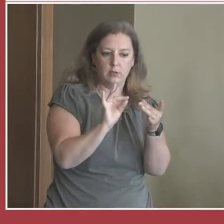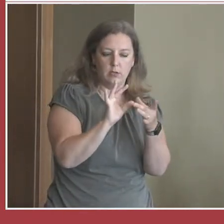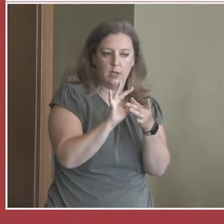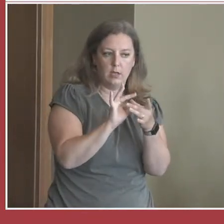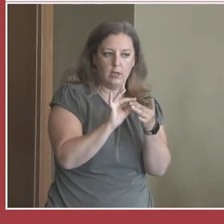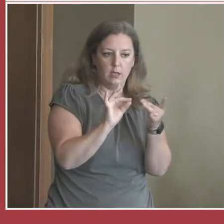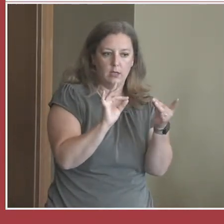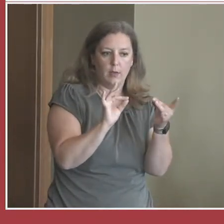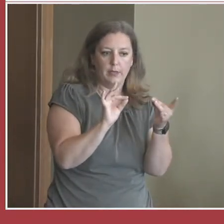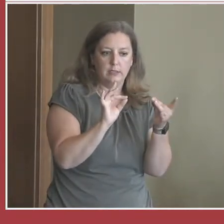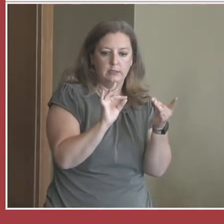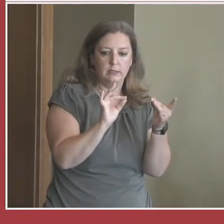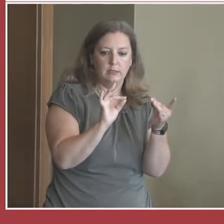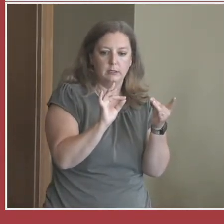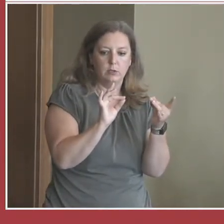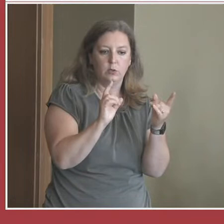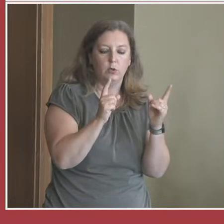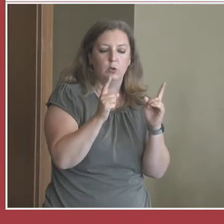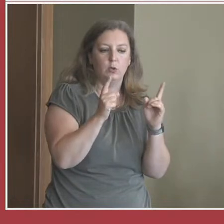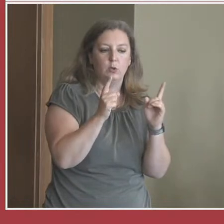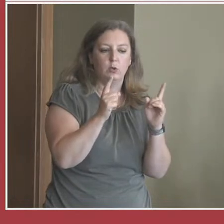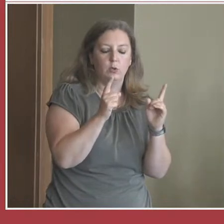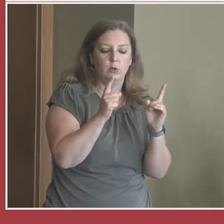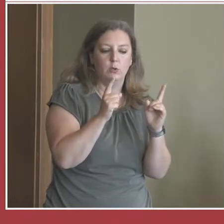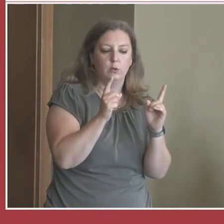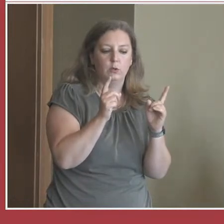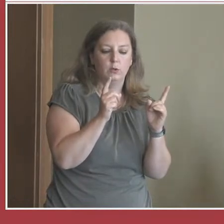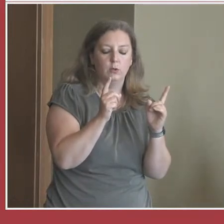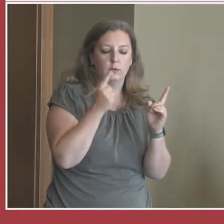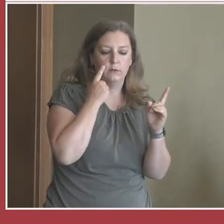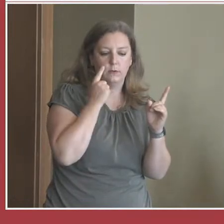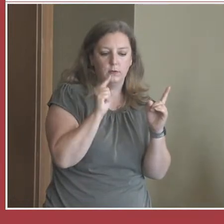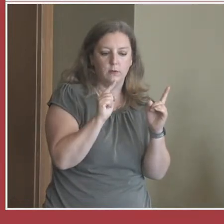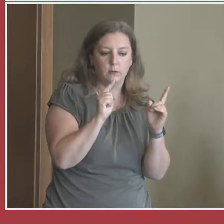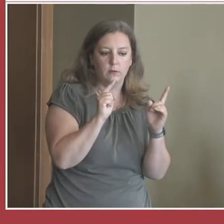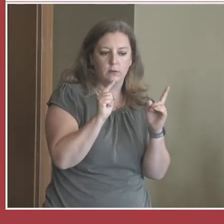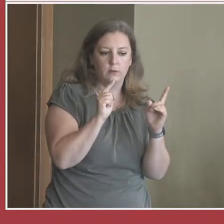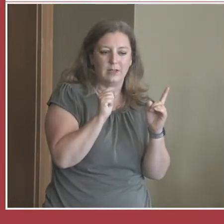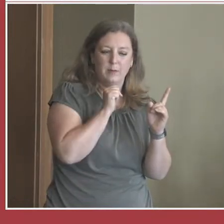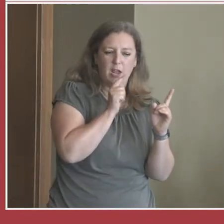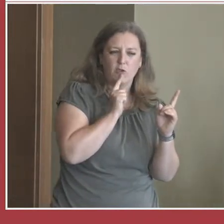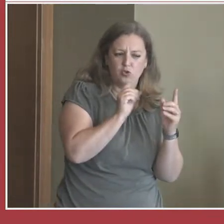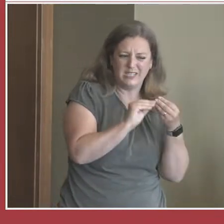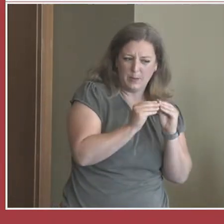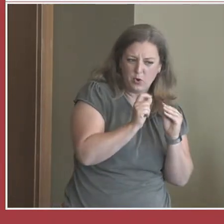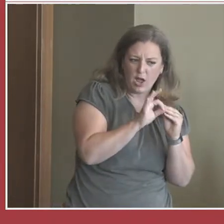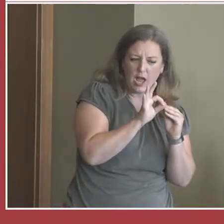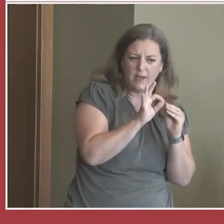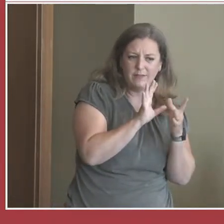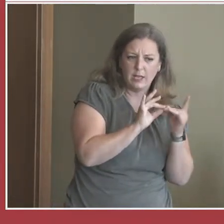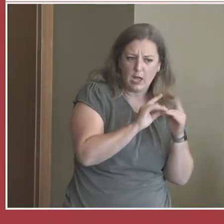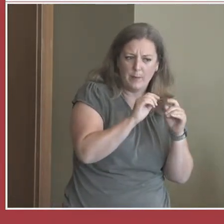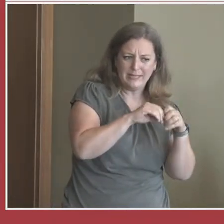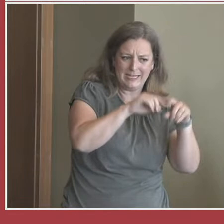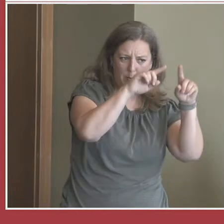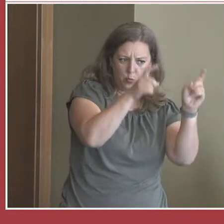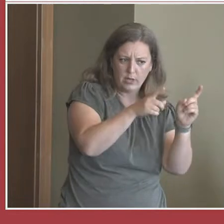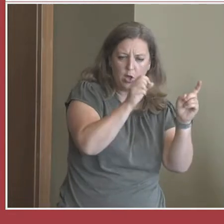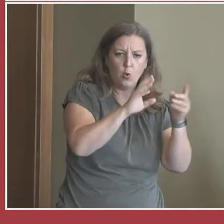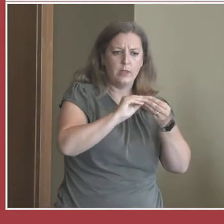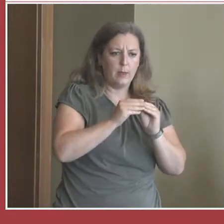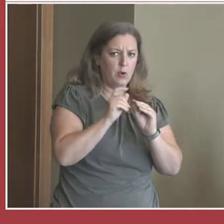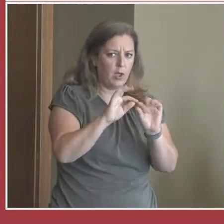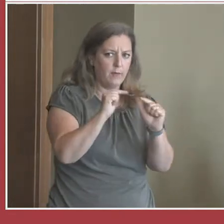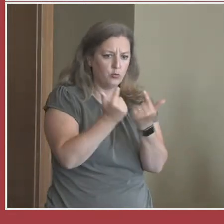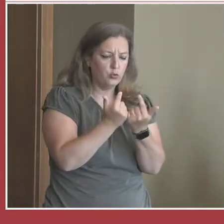not sure who to ask, but to speak to with, and I don't know if this is a number of comments in parentheses or the number of